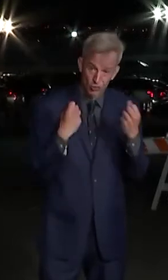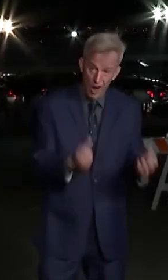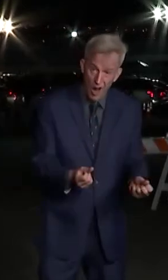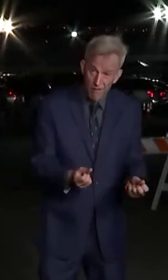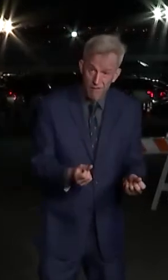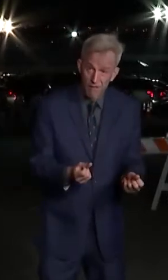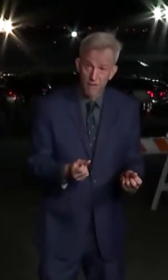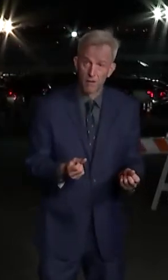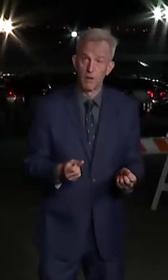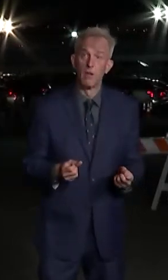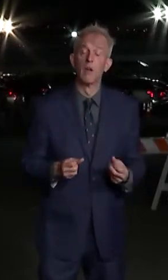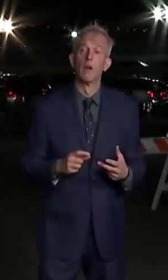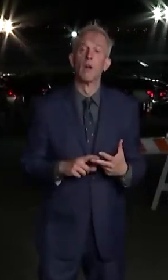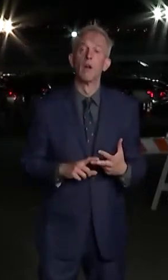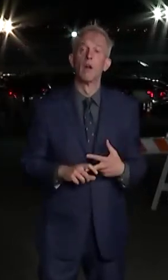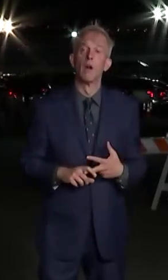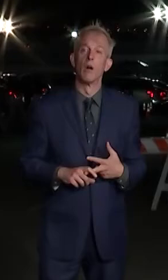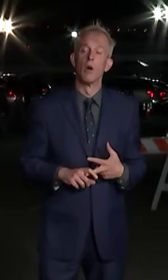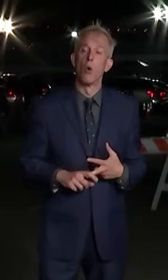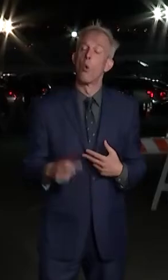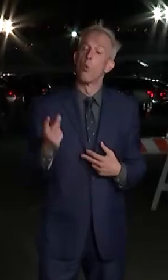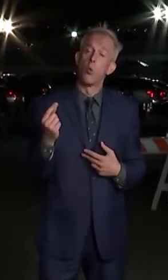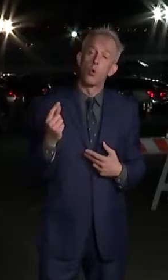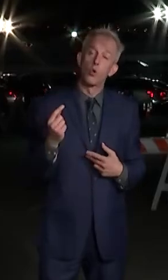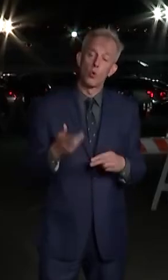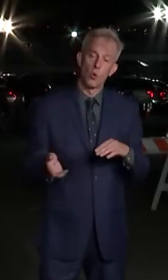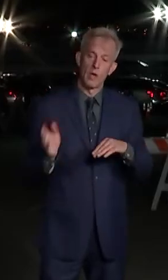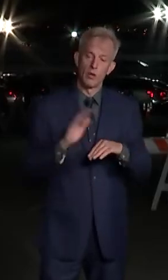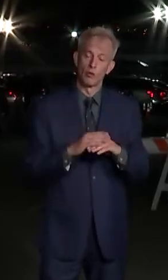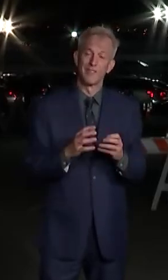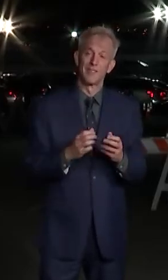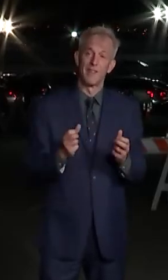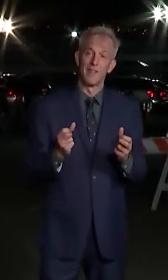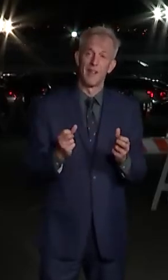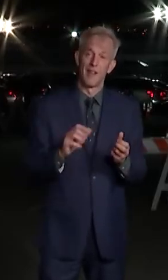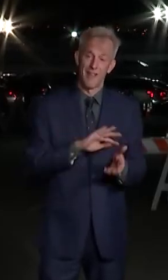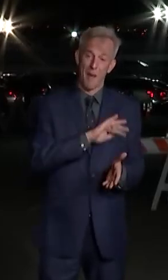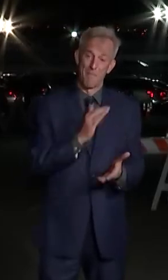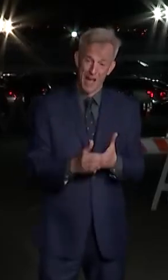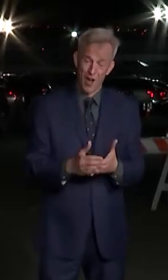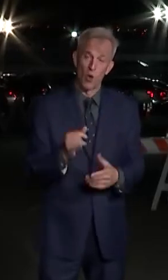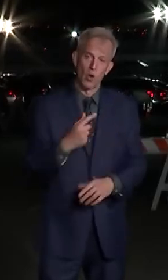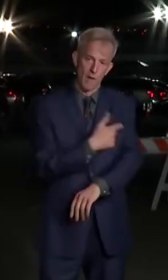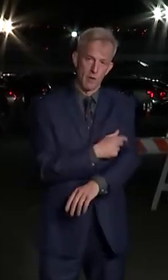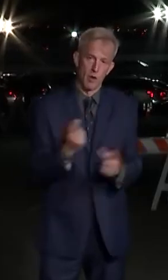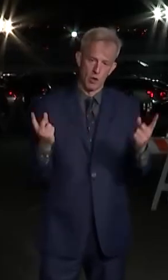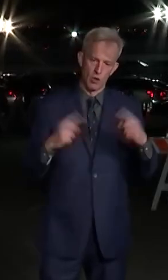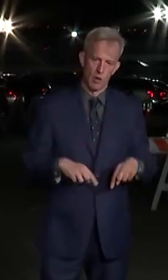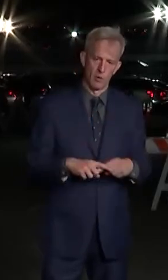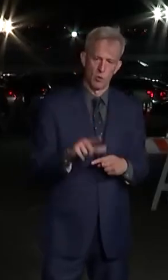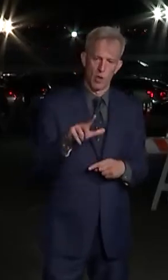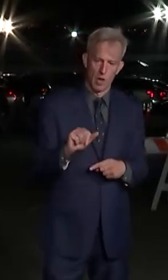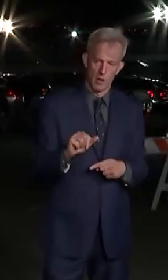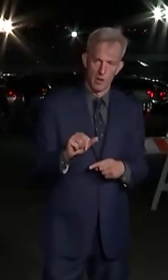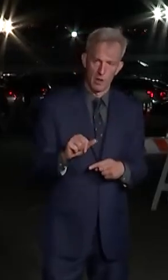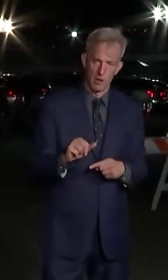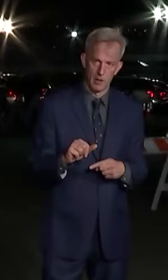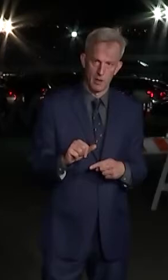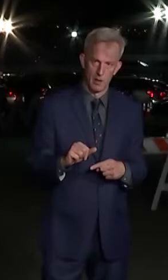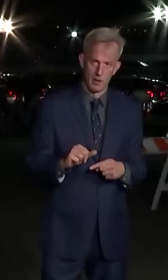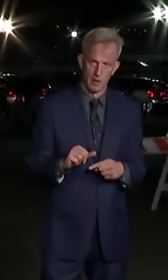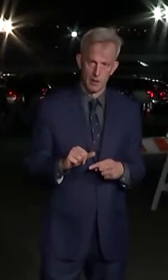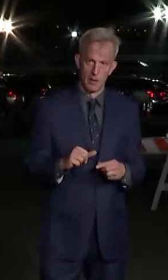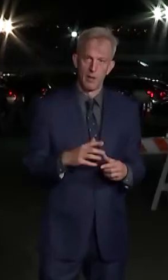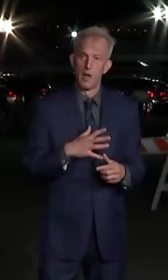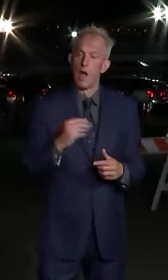they going to get shots? What are you doing to increase the supply of vaccine coming to LA? What are the city sites doing to guarantee that people who got their first